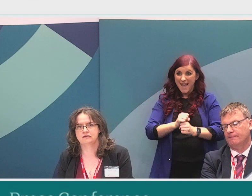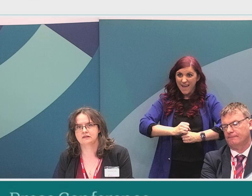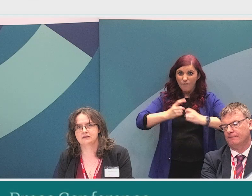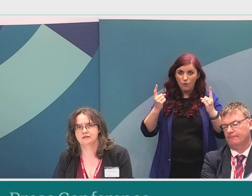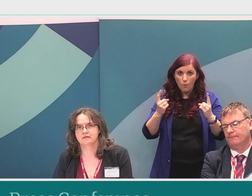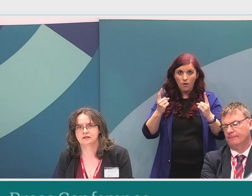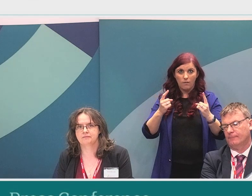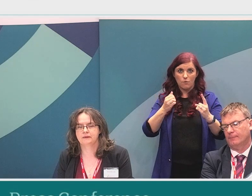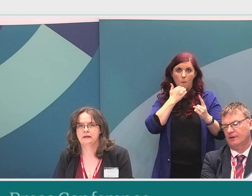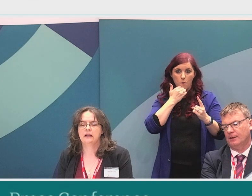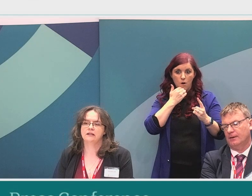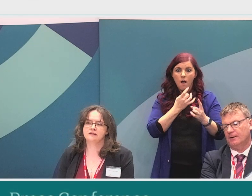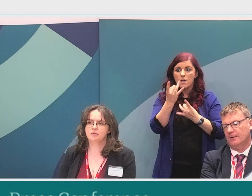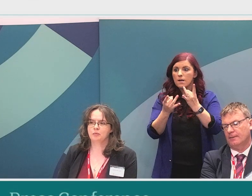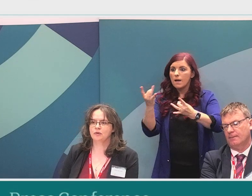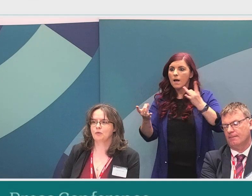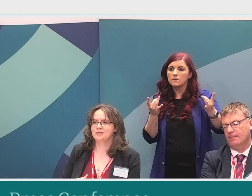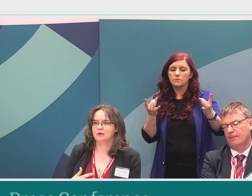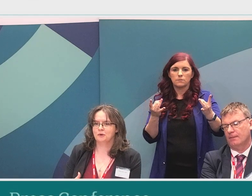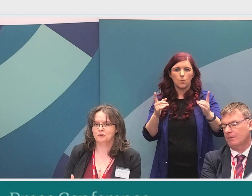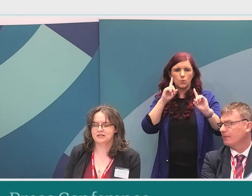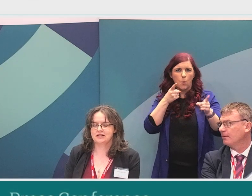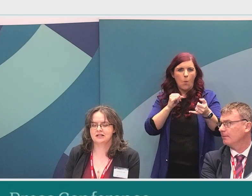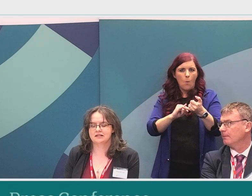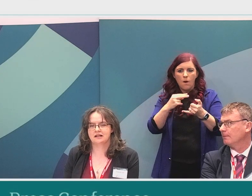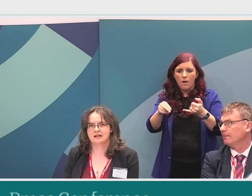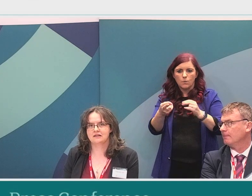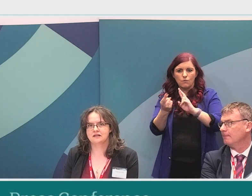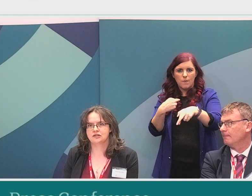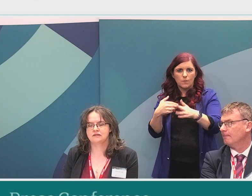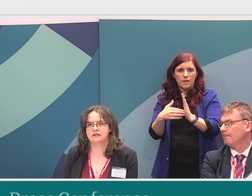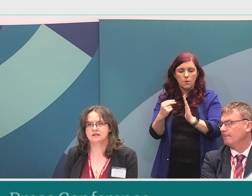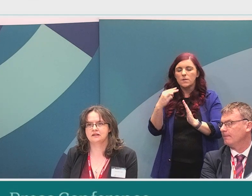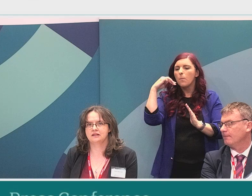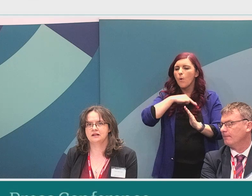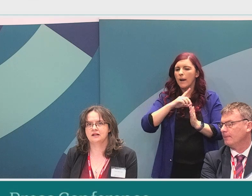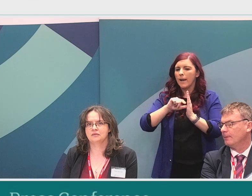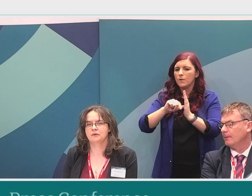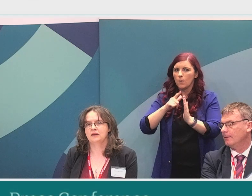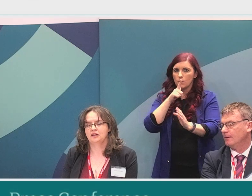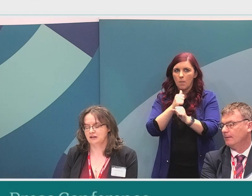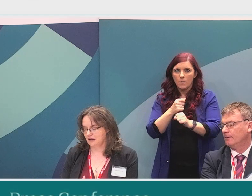sexual violence in their lifetime. And this will be important when we talk about the more detailed sections in the